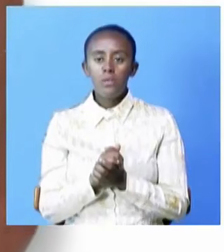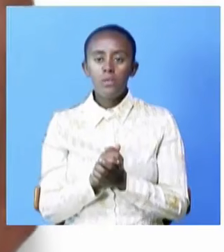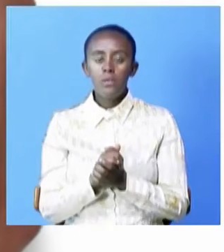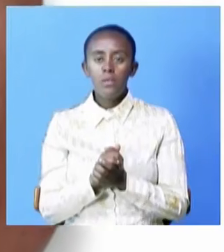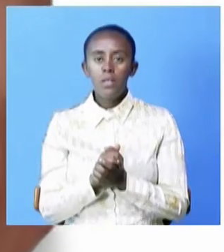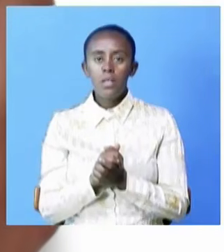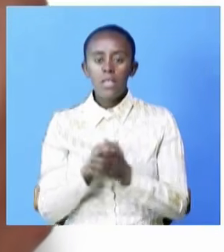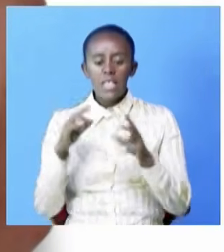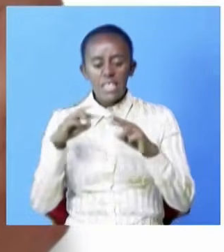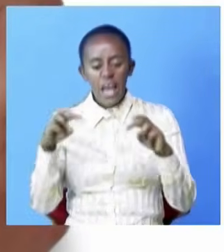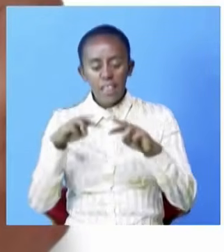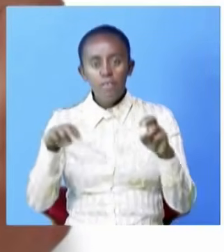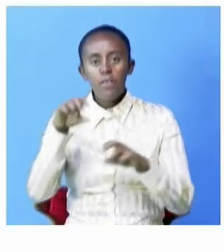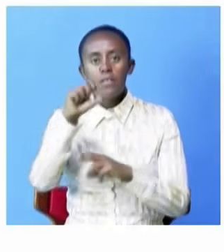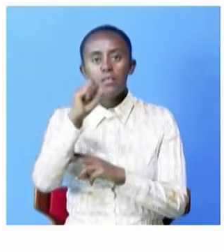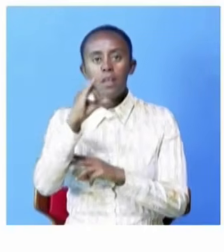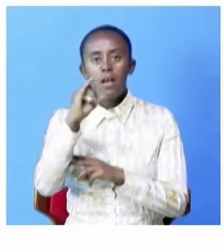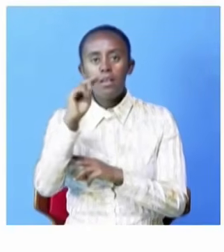scientific